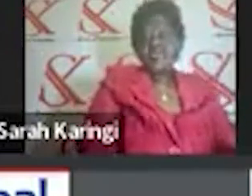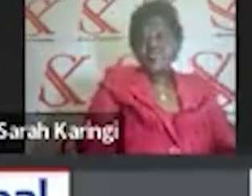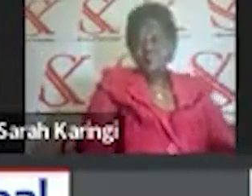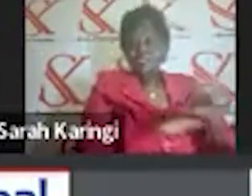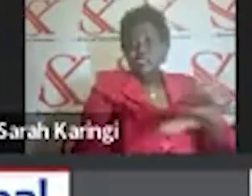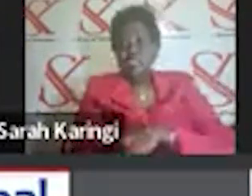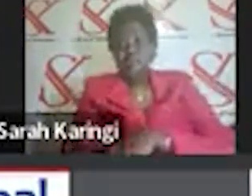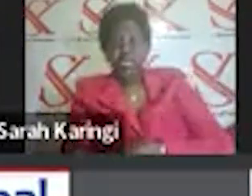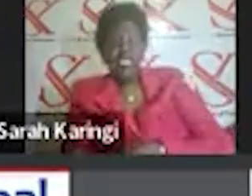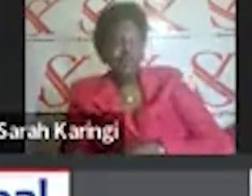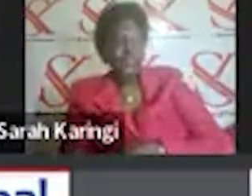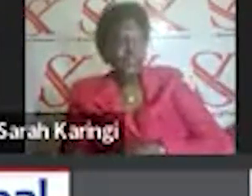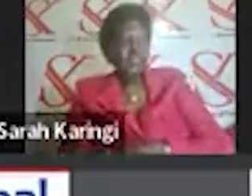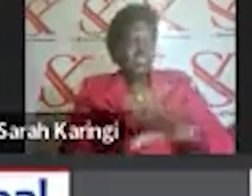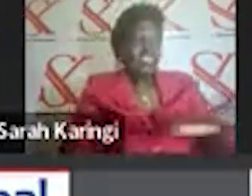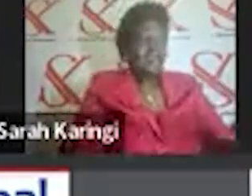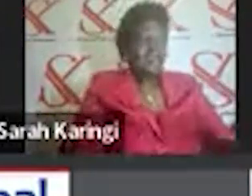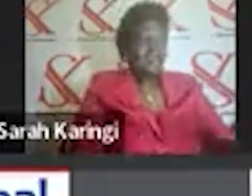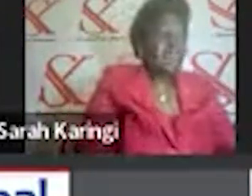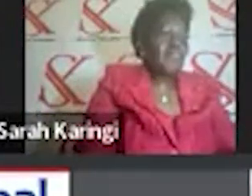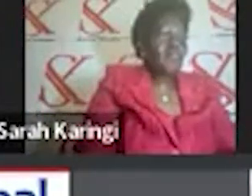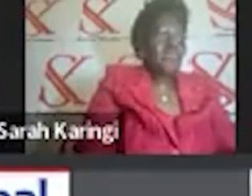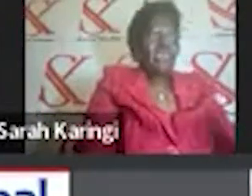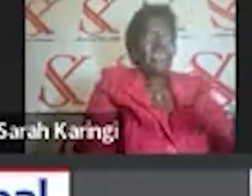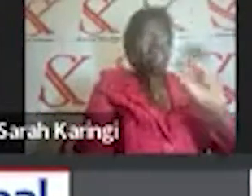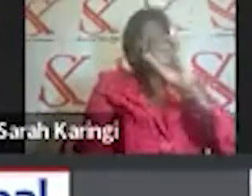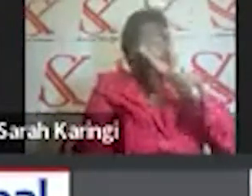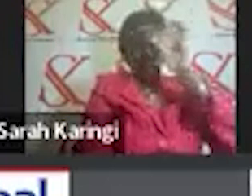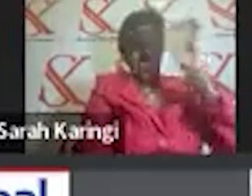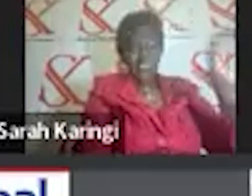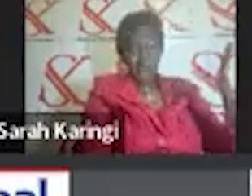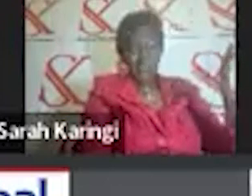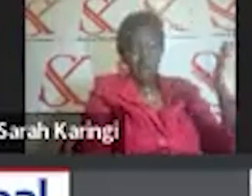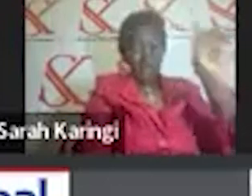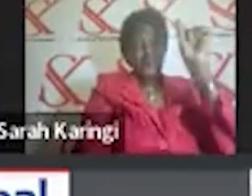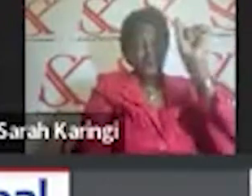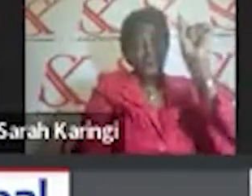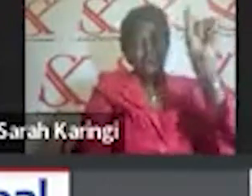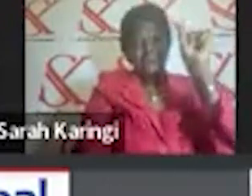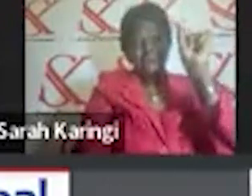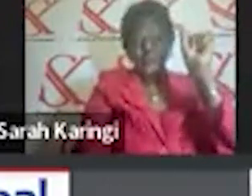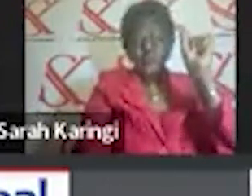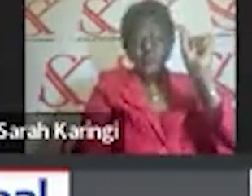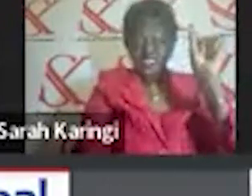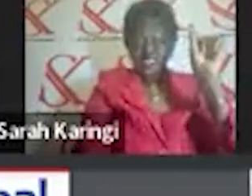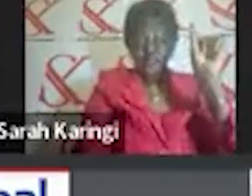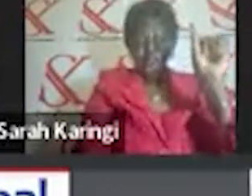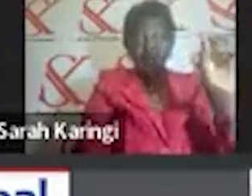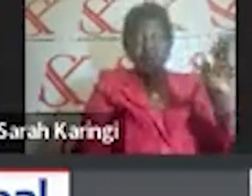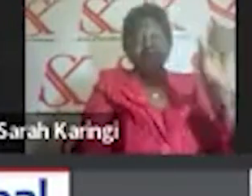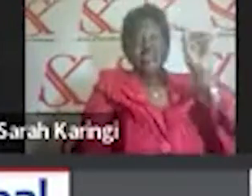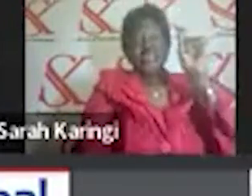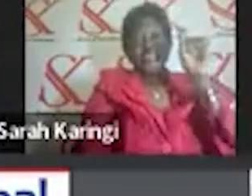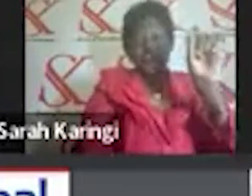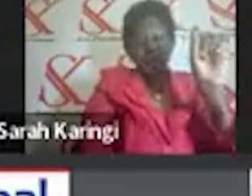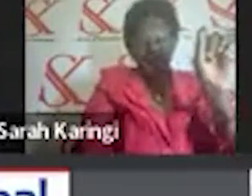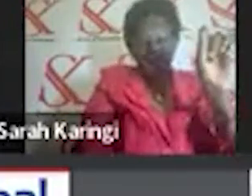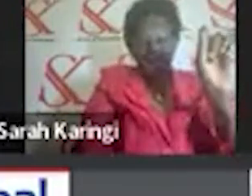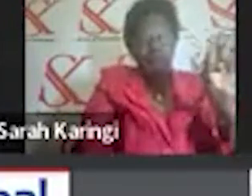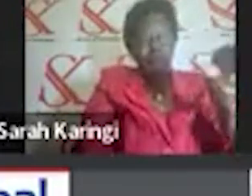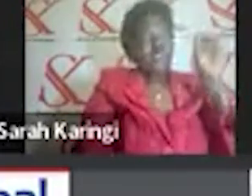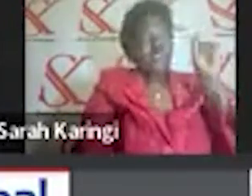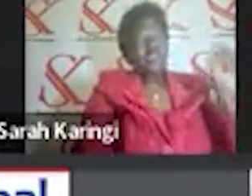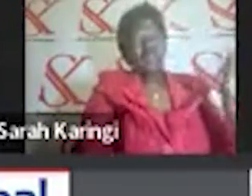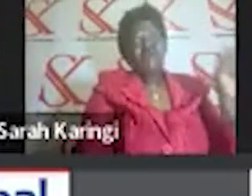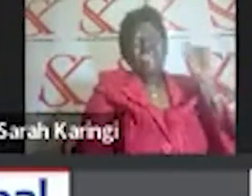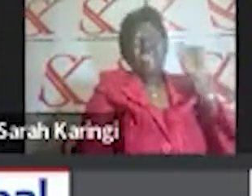100 million, another one 100 million, another one 10 million, and they will not write anywhere because of something we call trust. Jews.